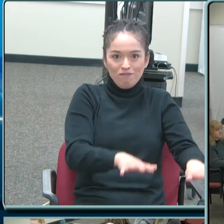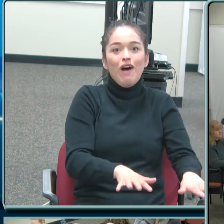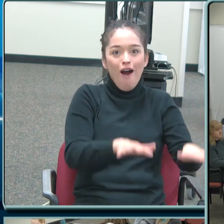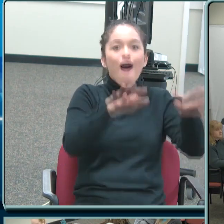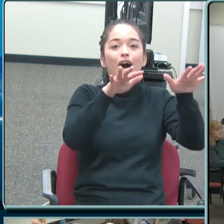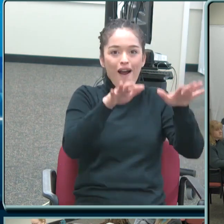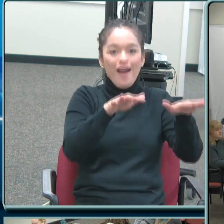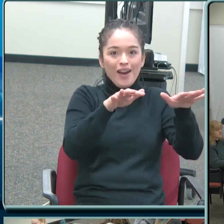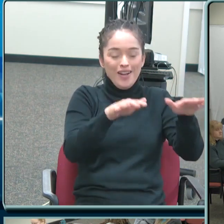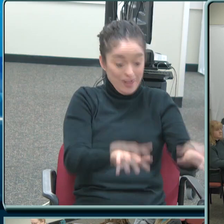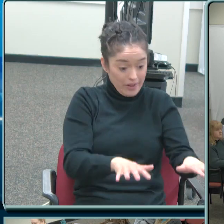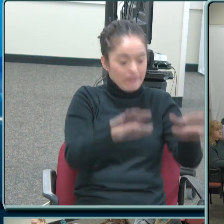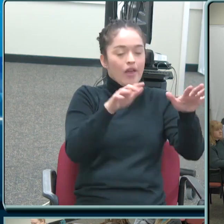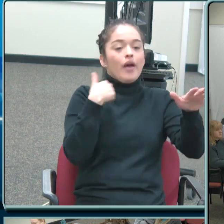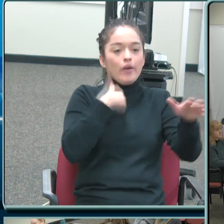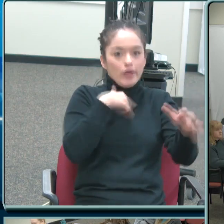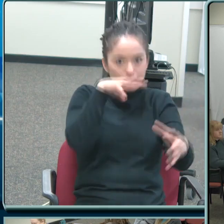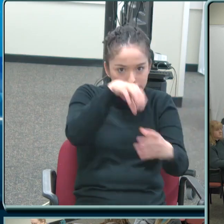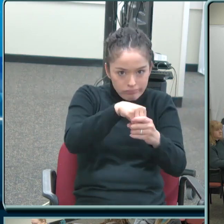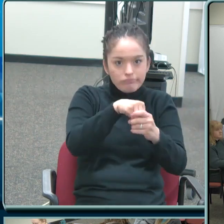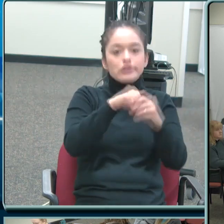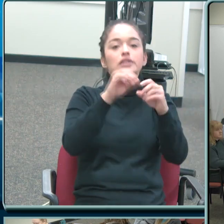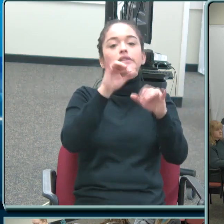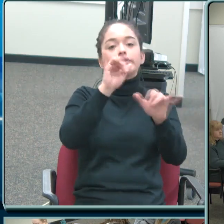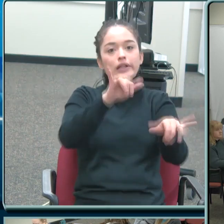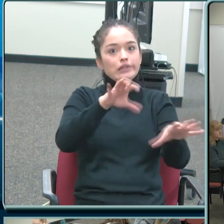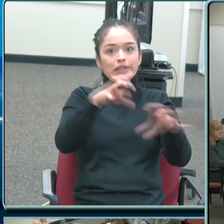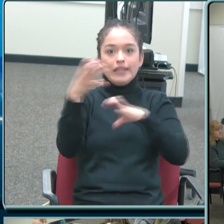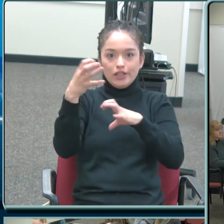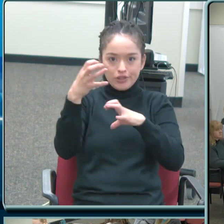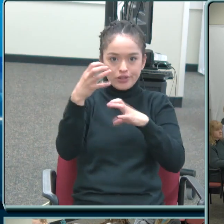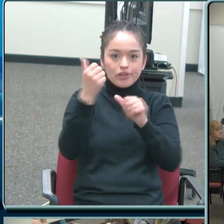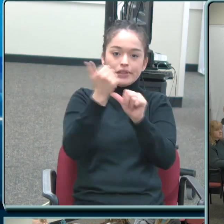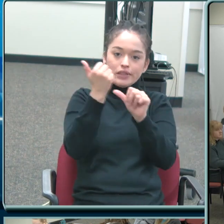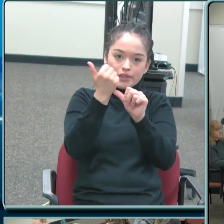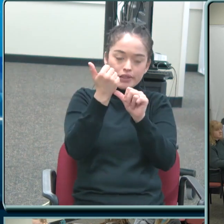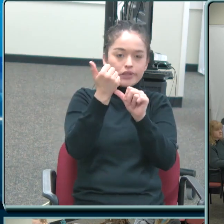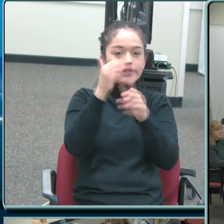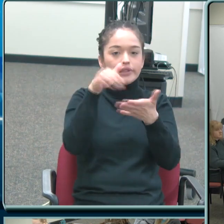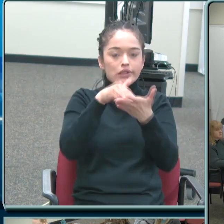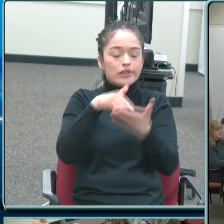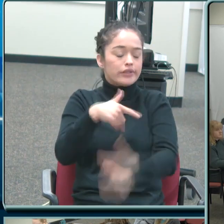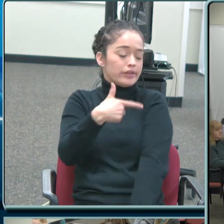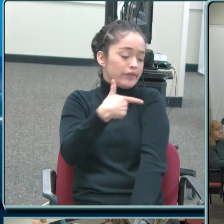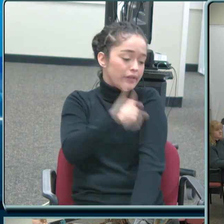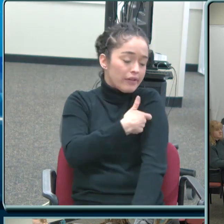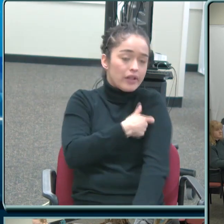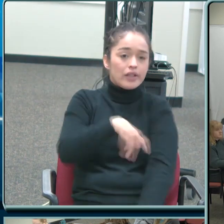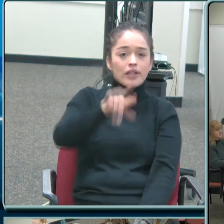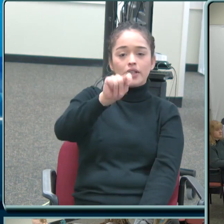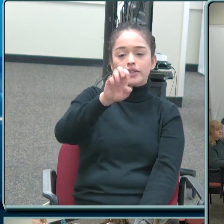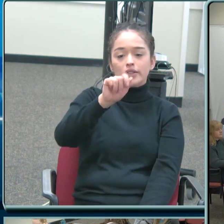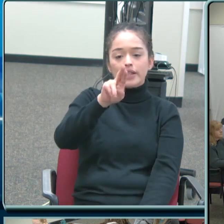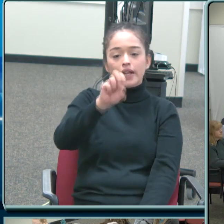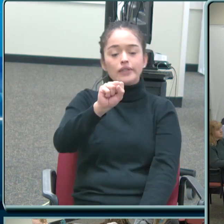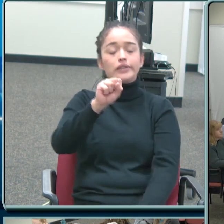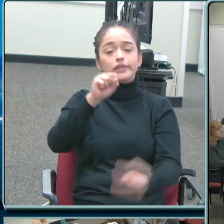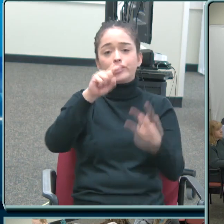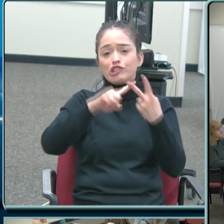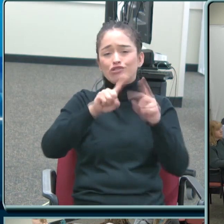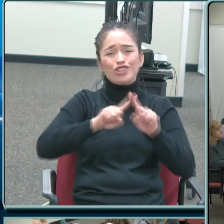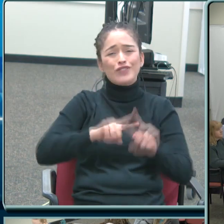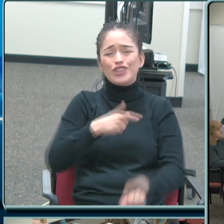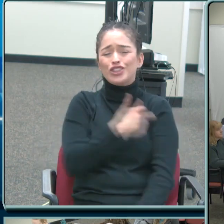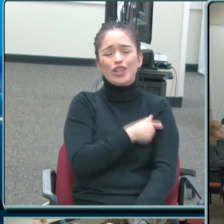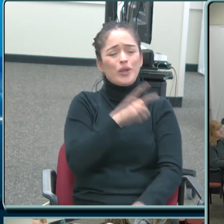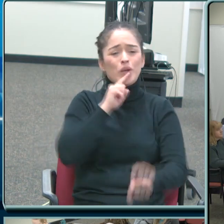agency participated in the Disaster Assistance Center, provided immunizations, tetanus vaccines and shots. And so